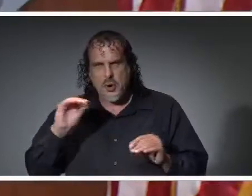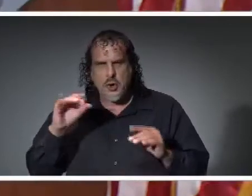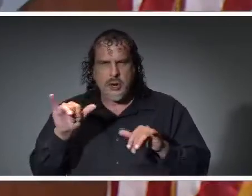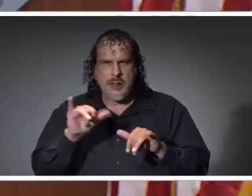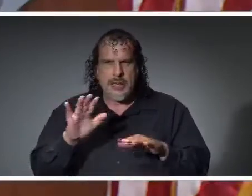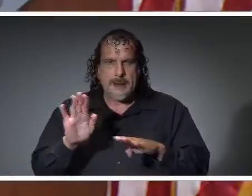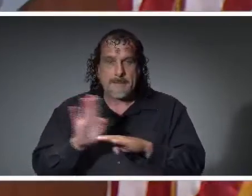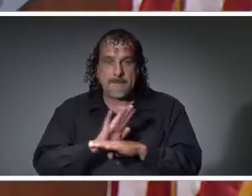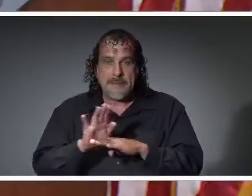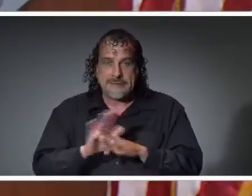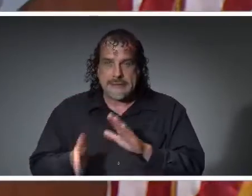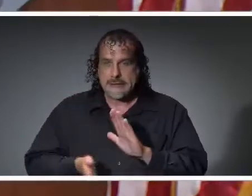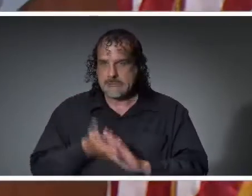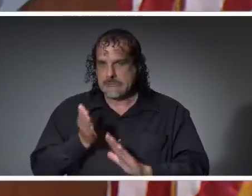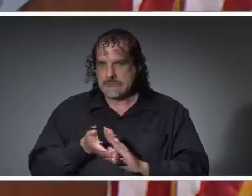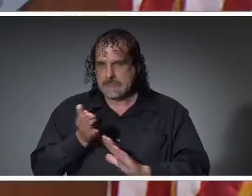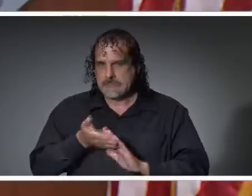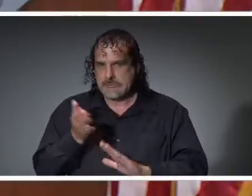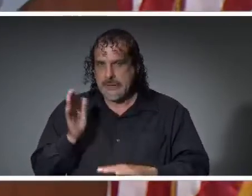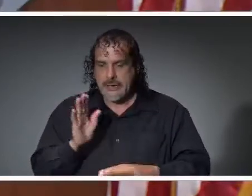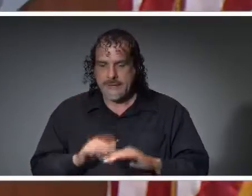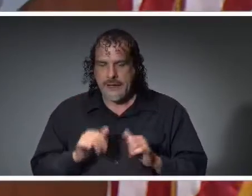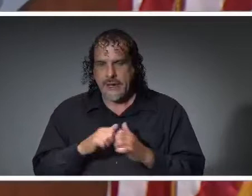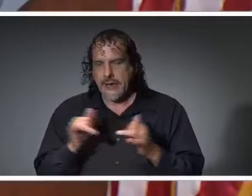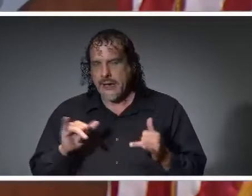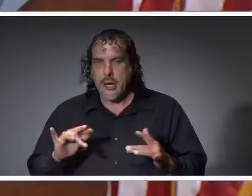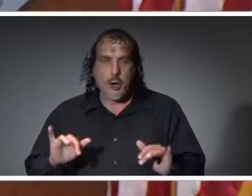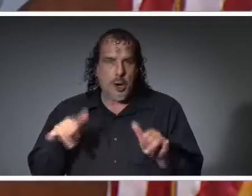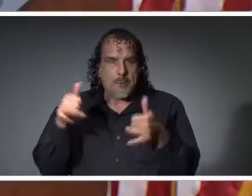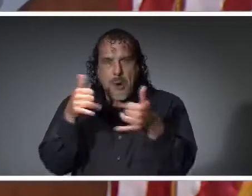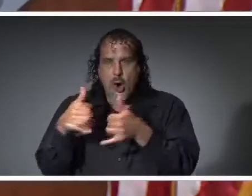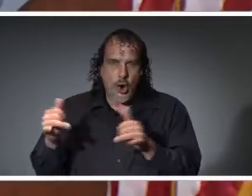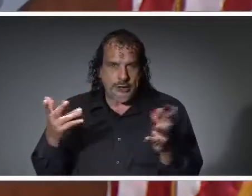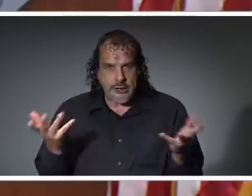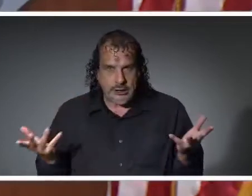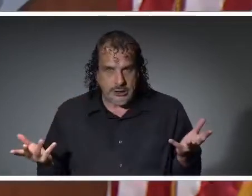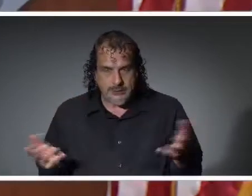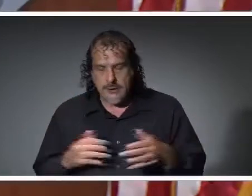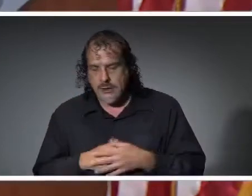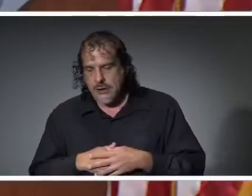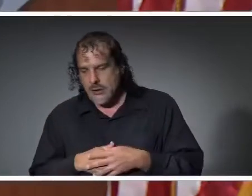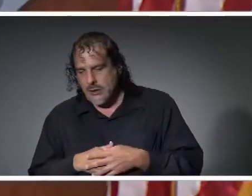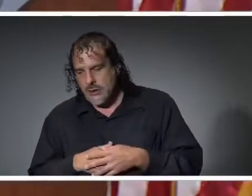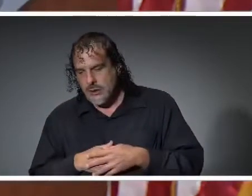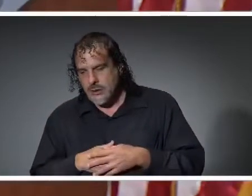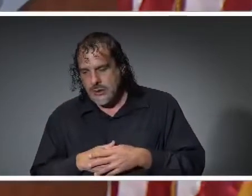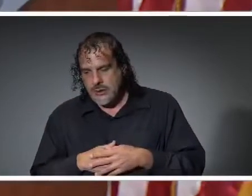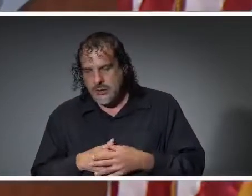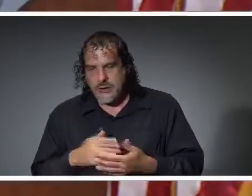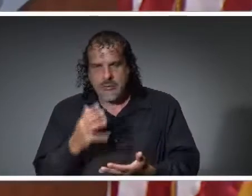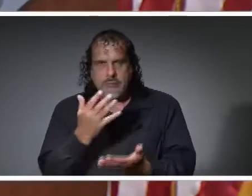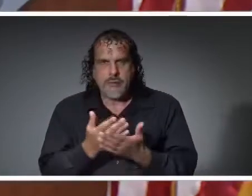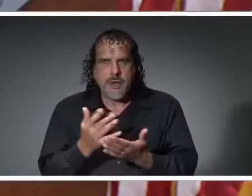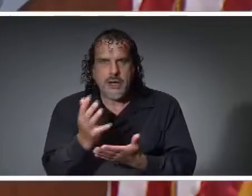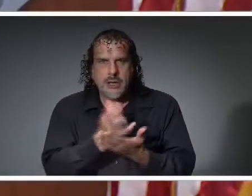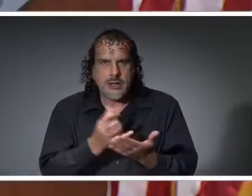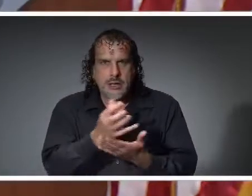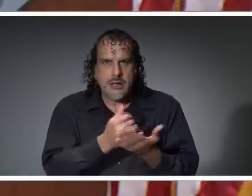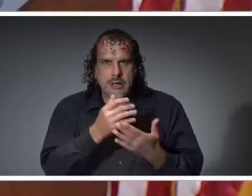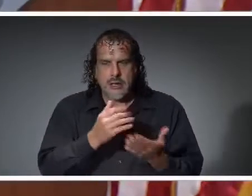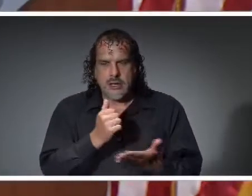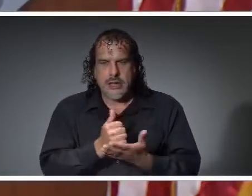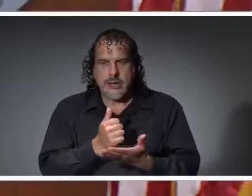than it is a social gathering. The revenues that are generated actually help